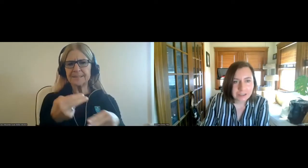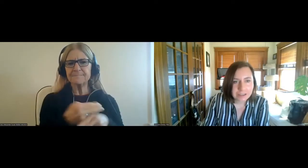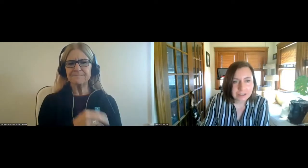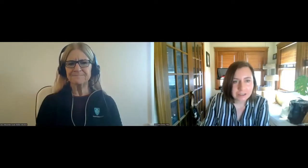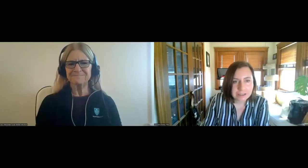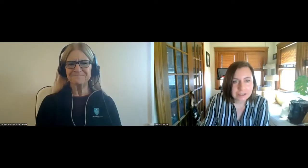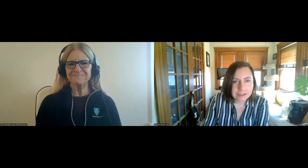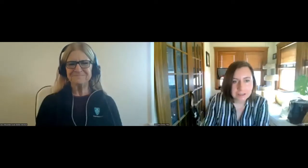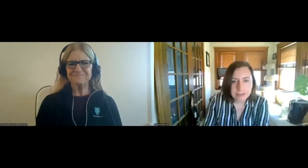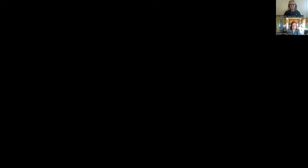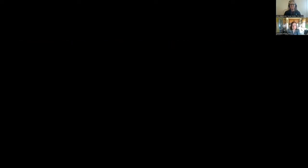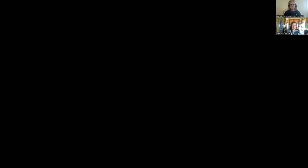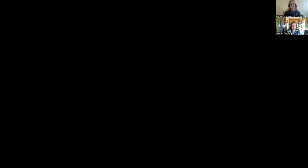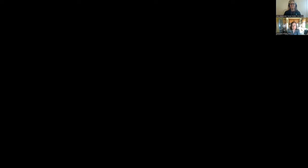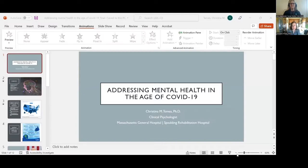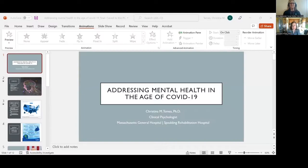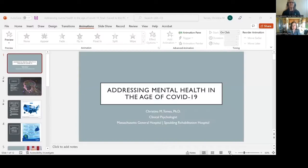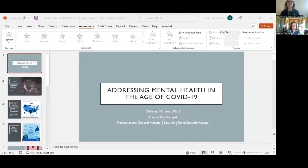Okay.